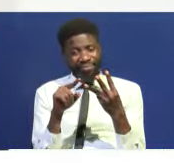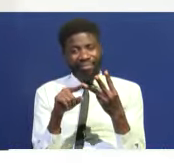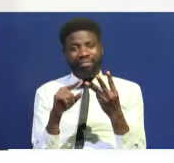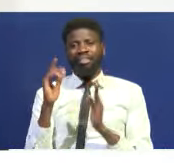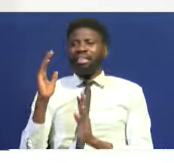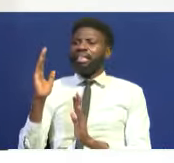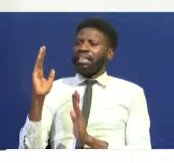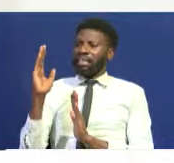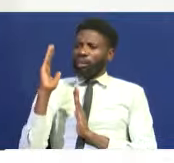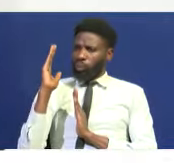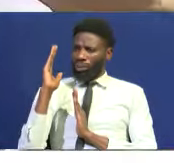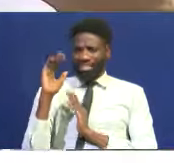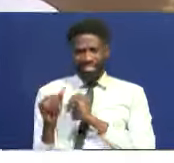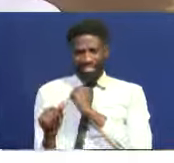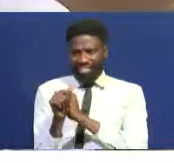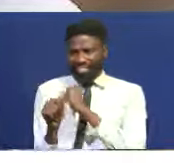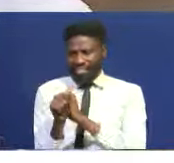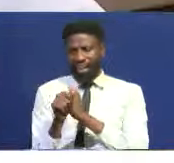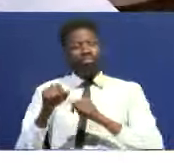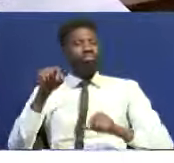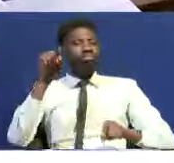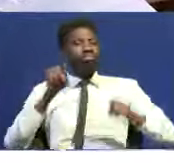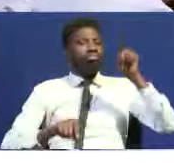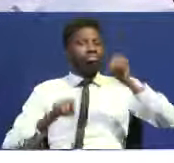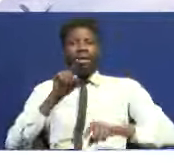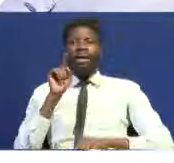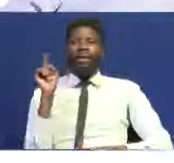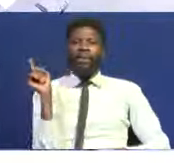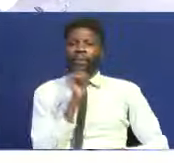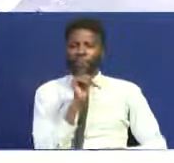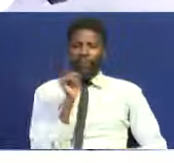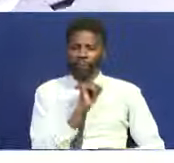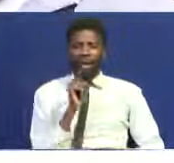security threats. Joseph Ohungu, Dira ya Magwiji.